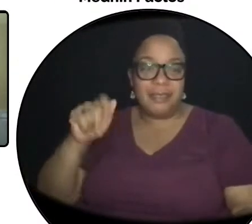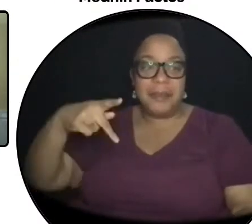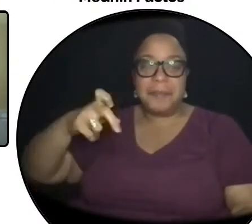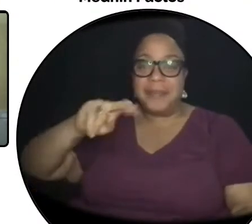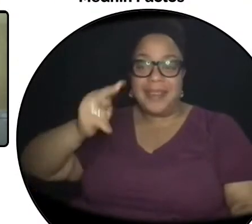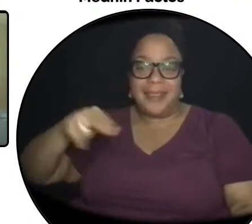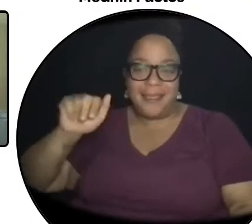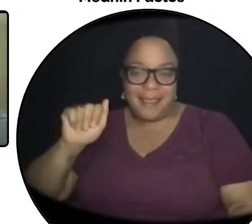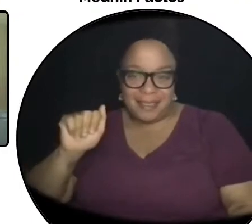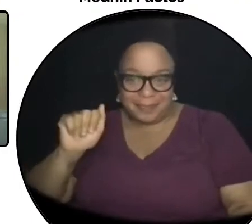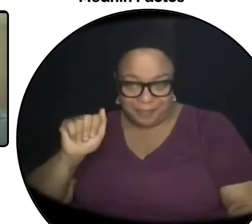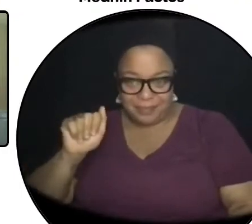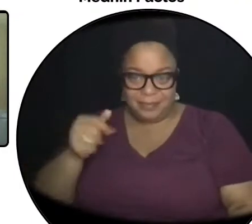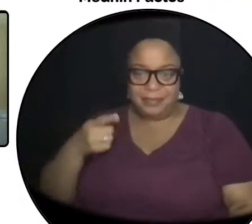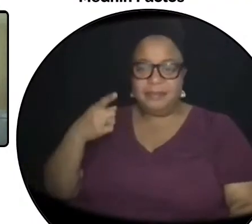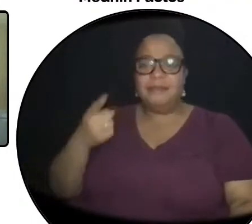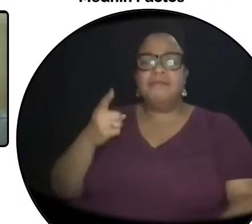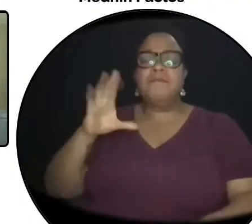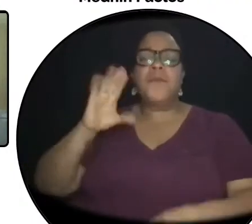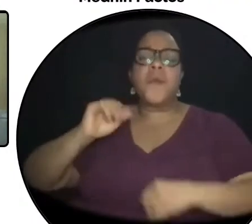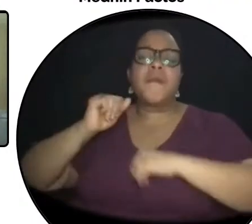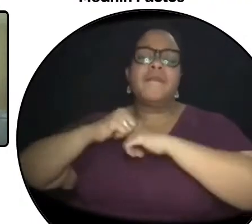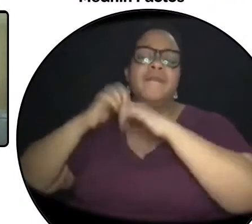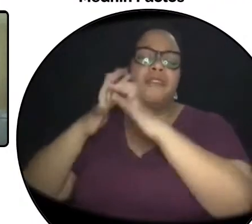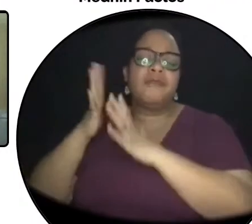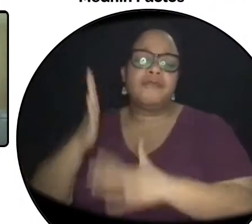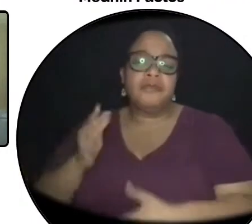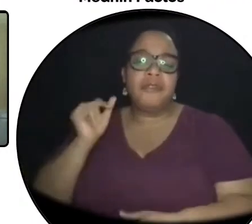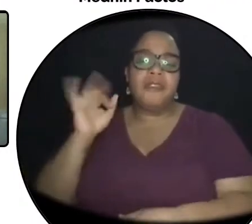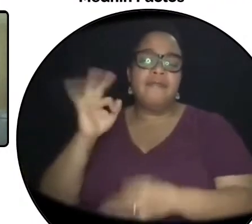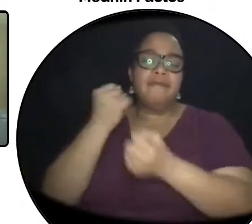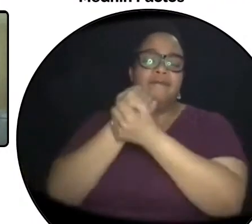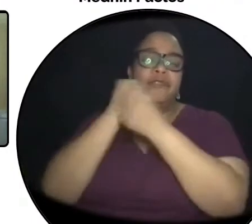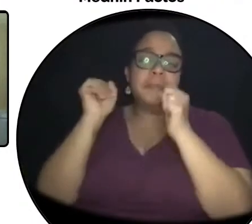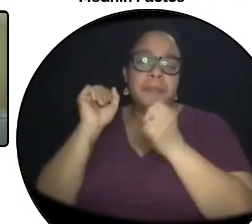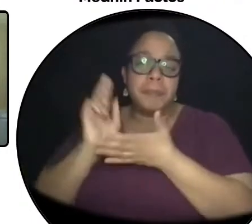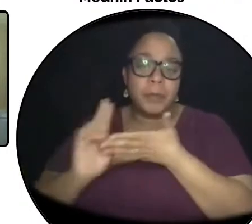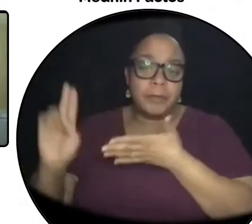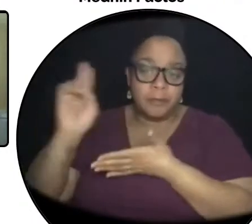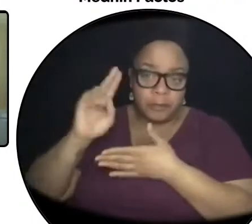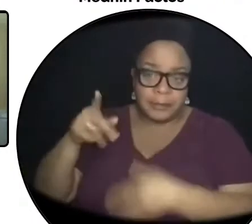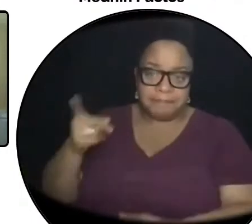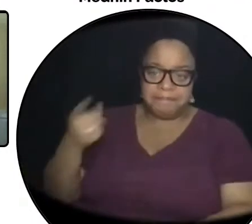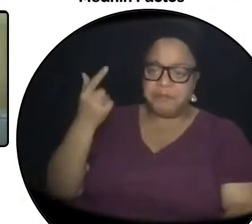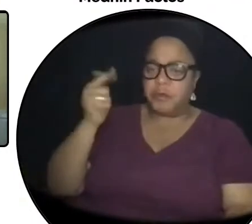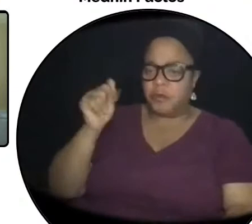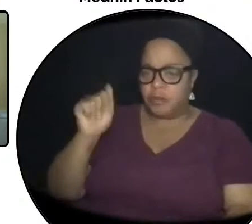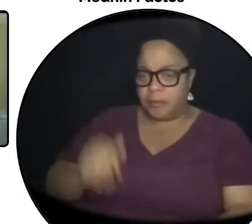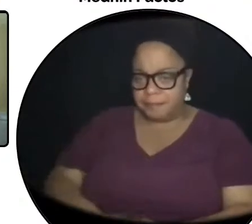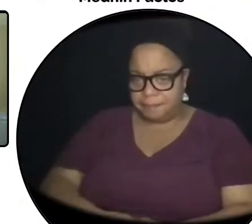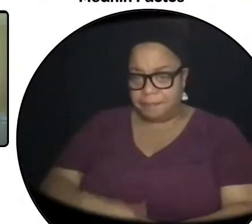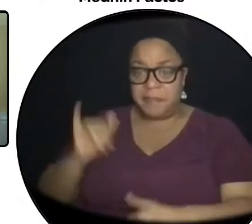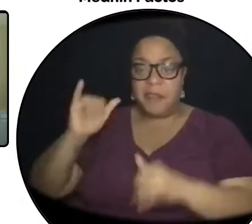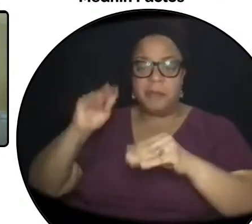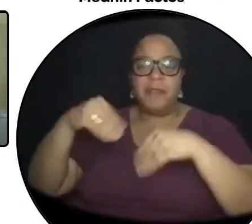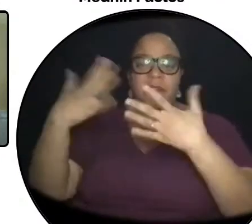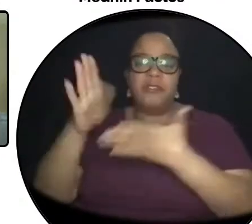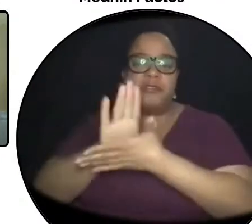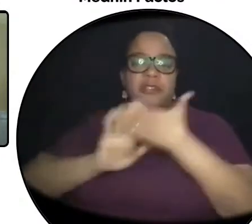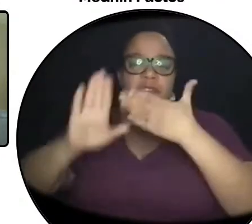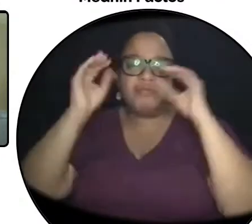Gap, Archives of Justice. Currently, she is an untenured associate professor at Harvard University.